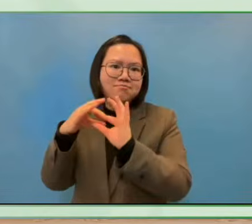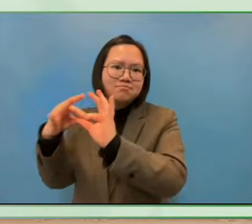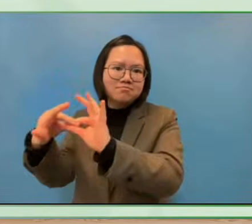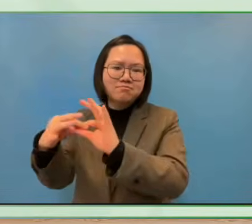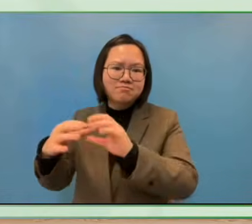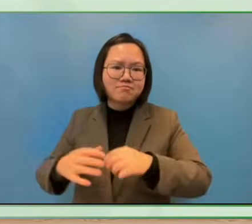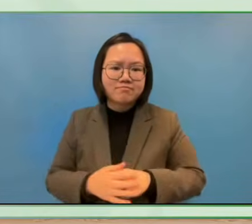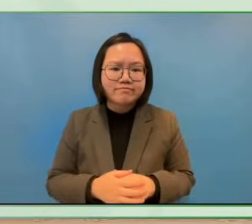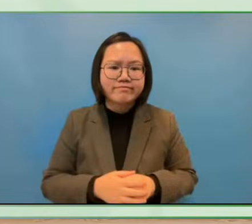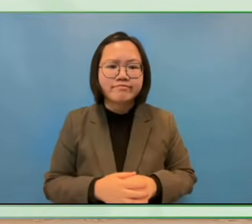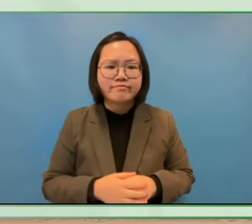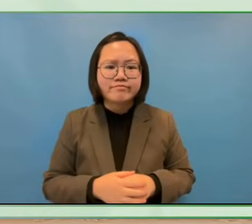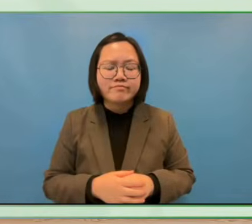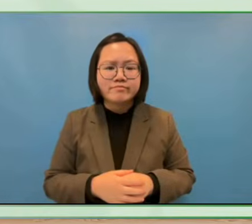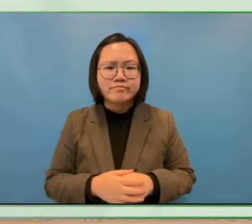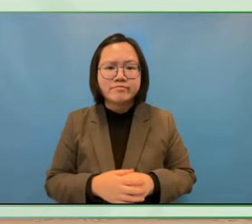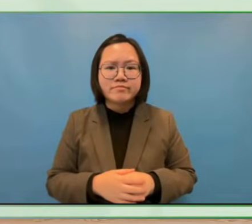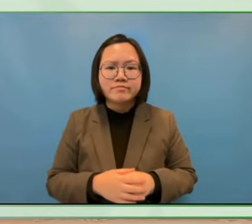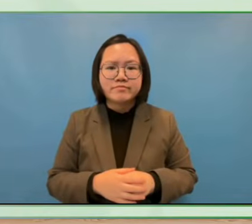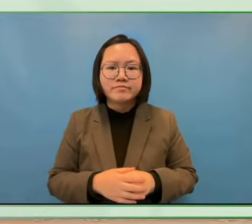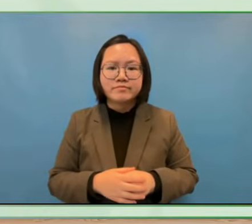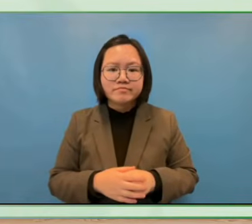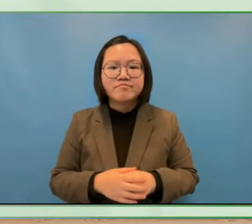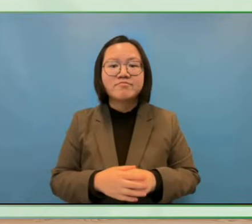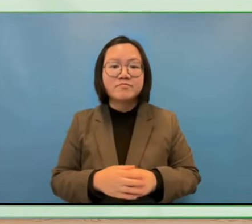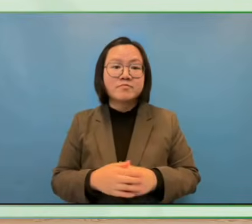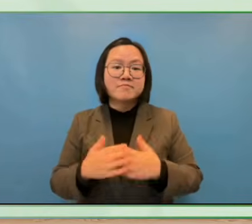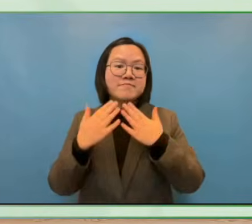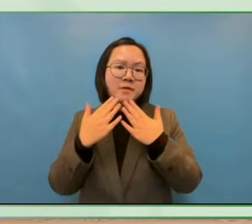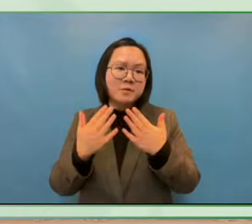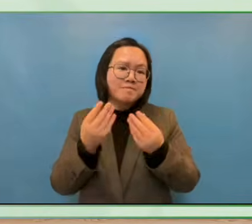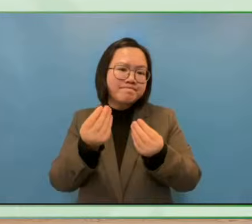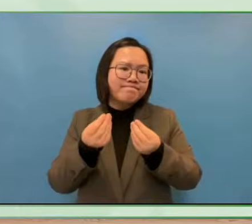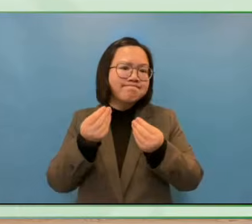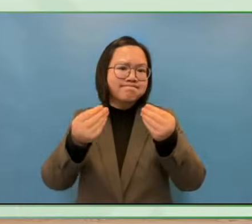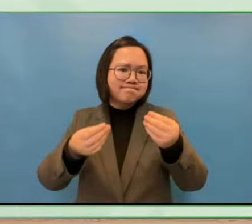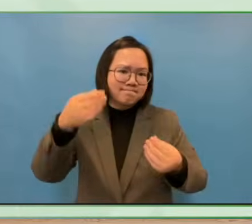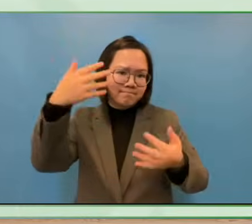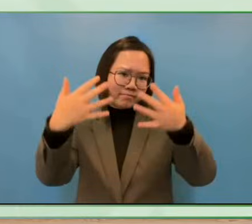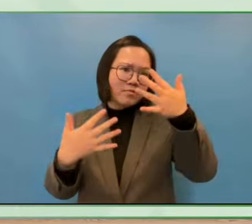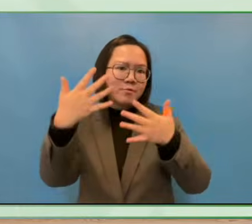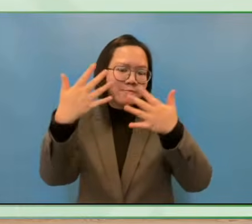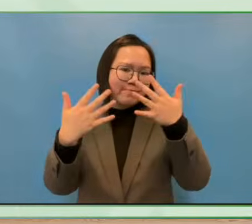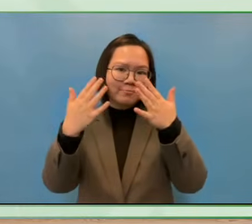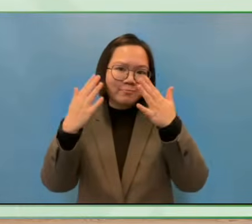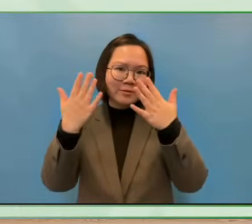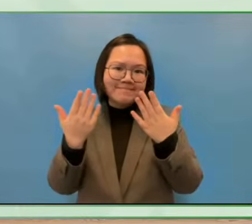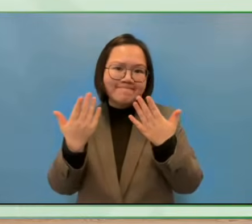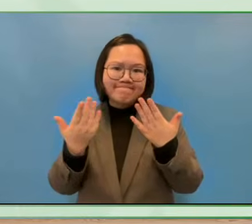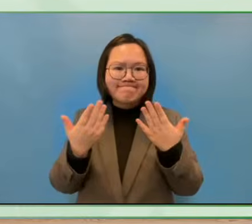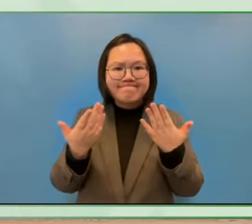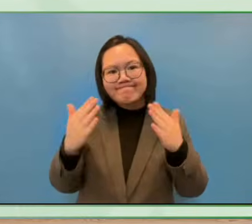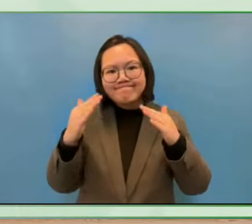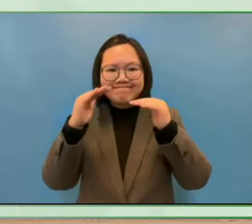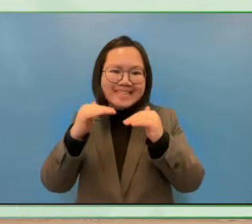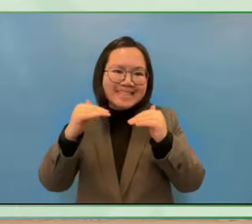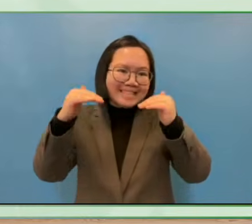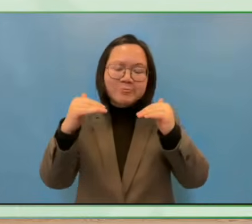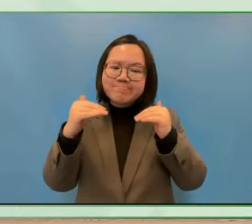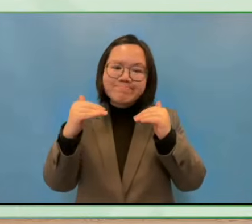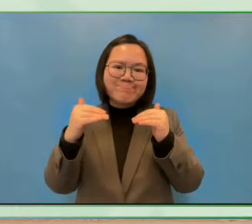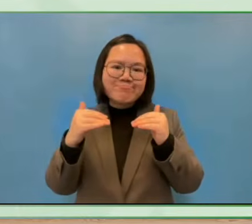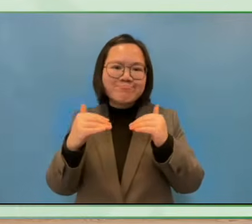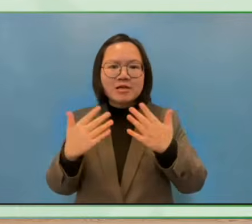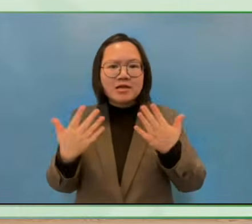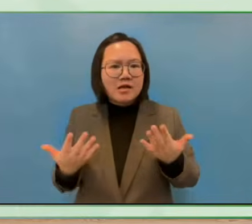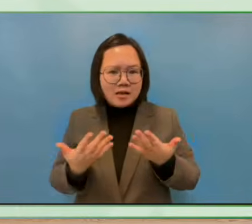overlooked, and we are also glad that you contributed substantially to the recent publication of the Zero